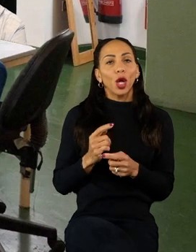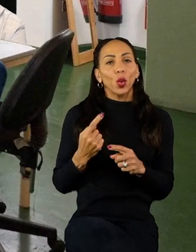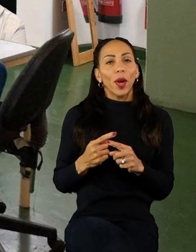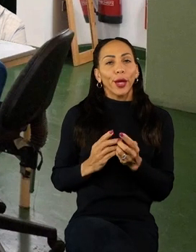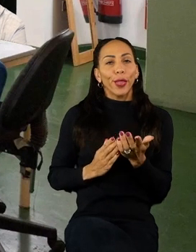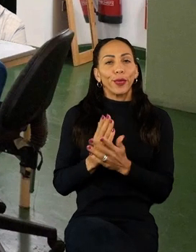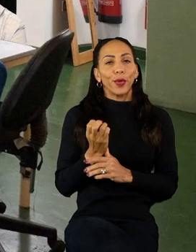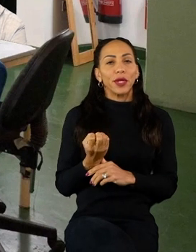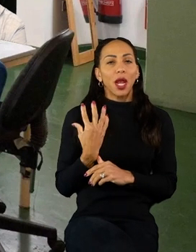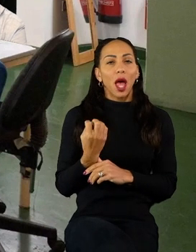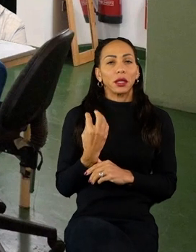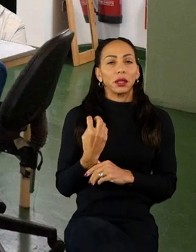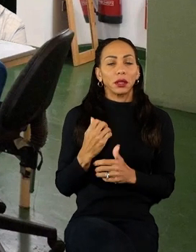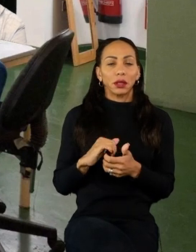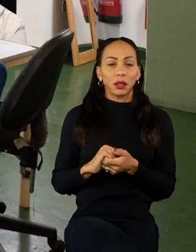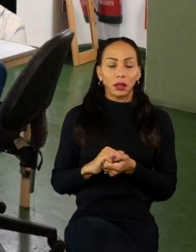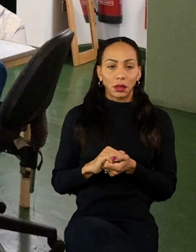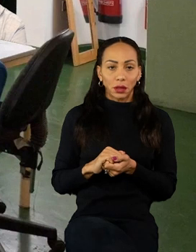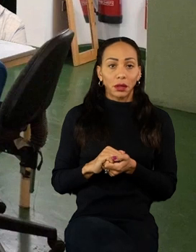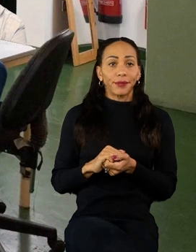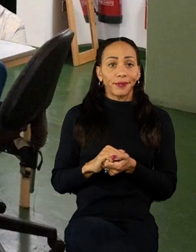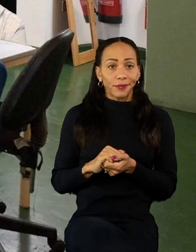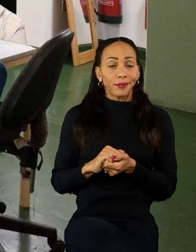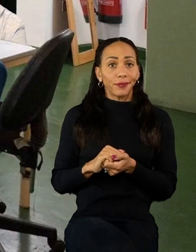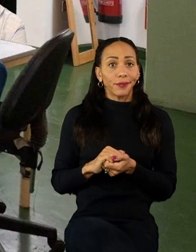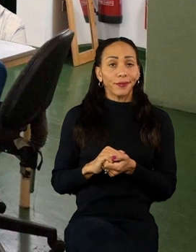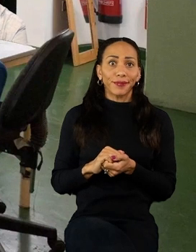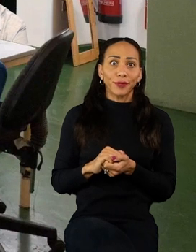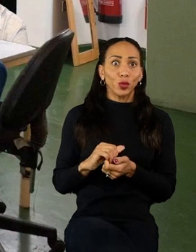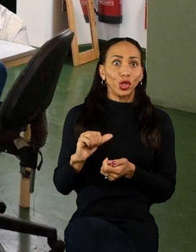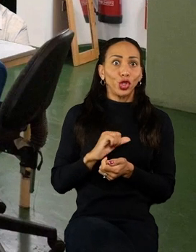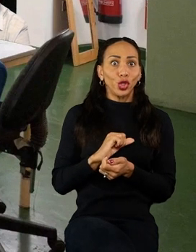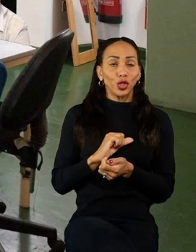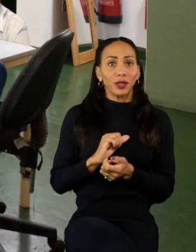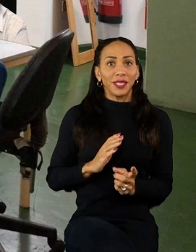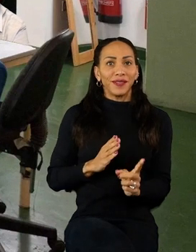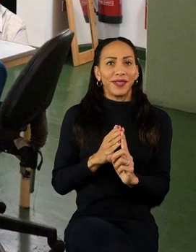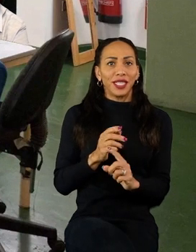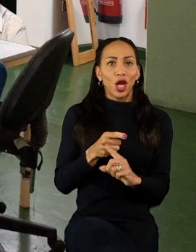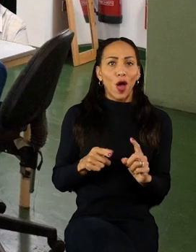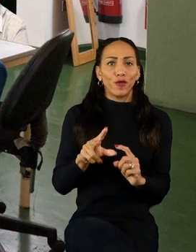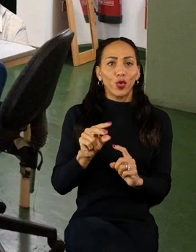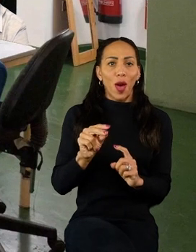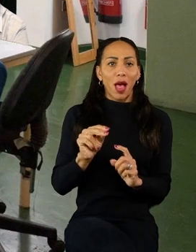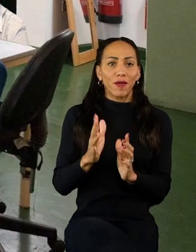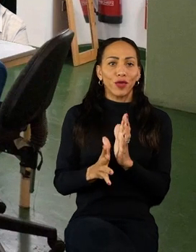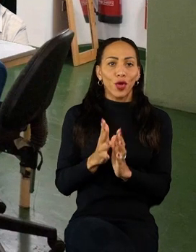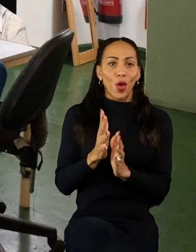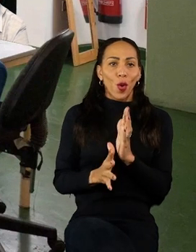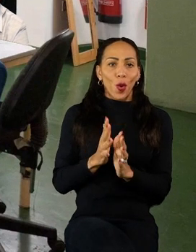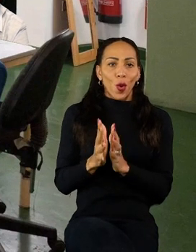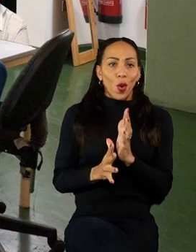The intention for today, for the rest of the day, I mean, we just quickly just go through these slides very quickly. And I just want to see whether we were